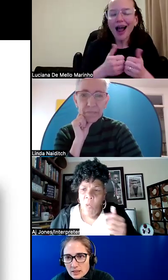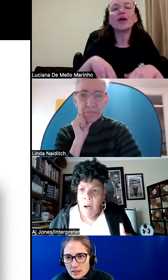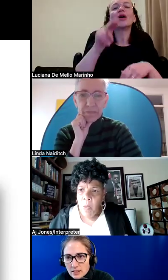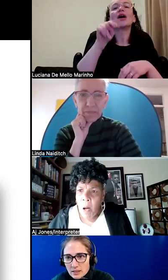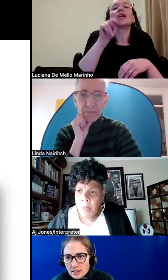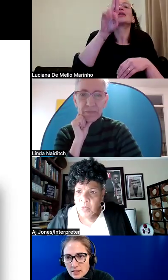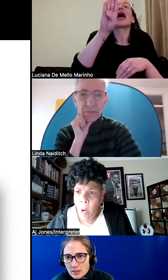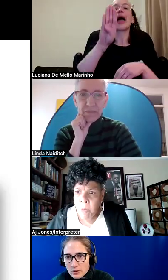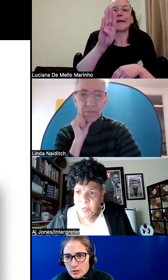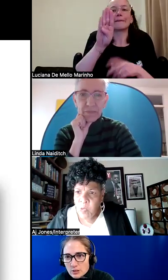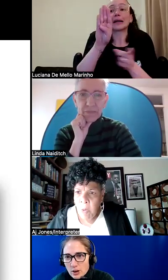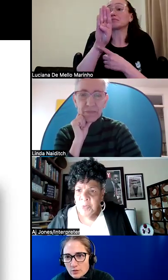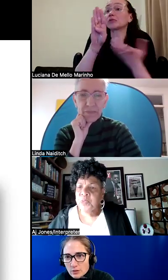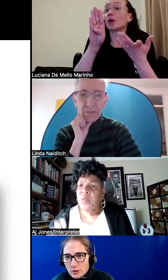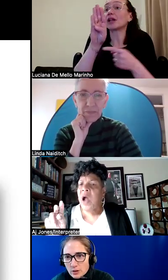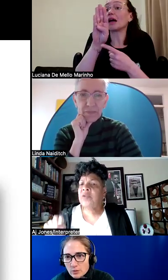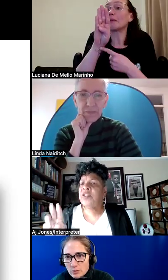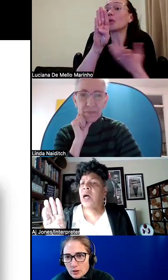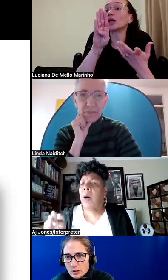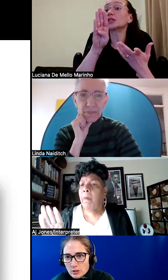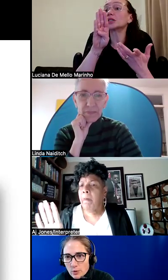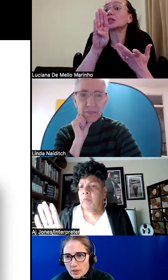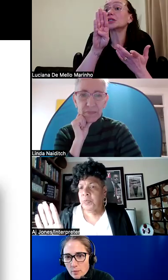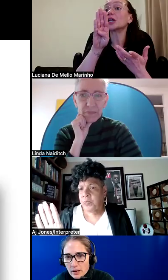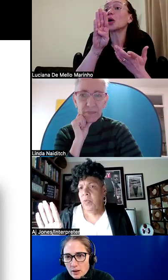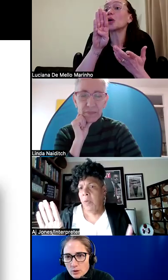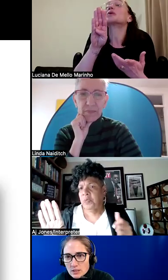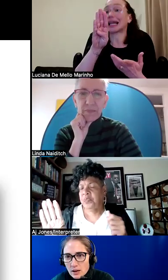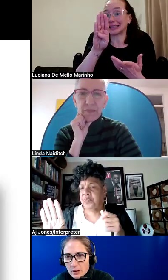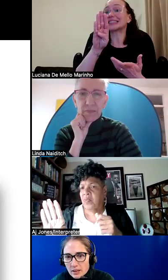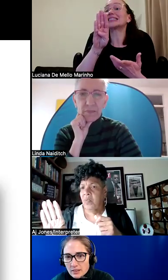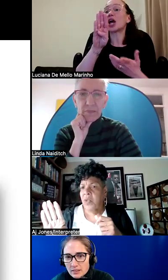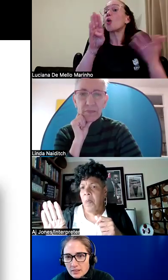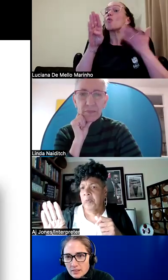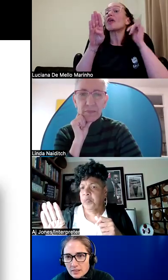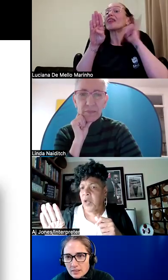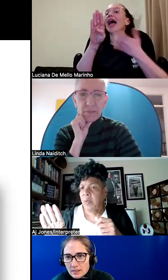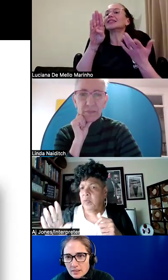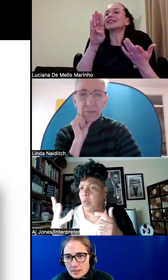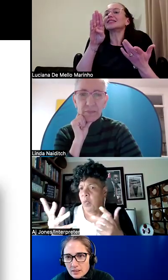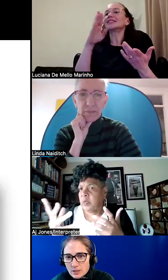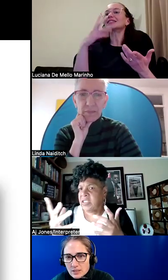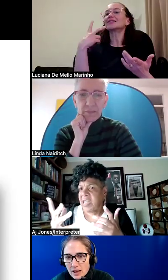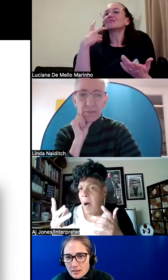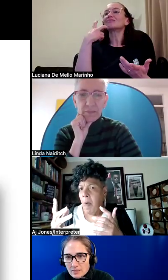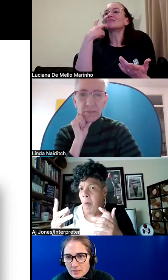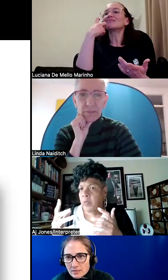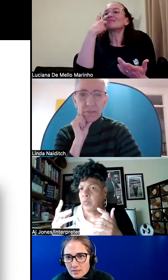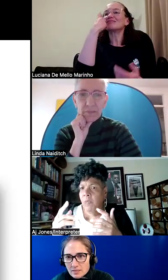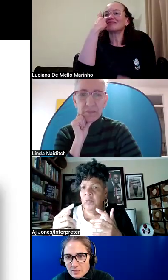And you're going to start to feel, they're going to start with numbing. And what's the numbing? What is that?